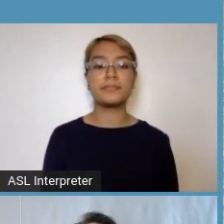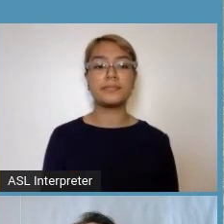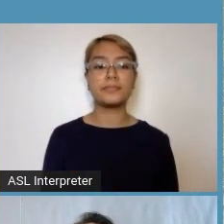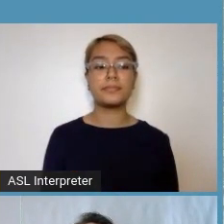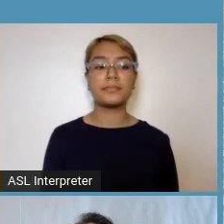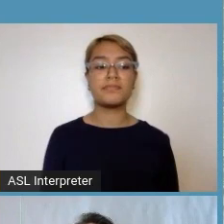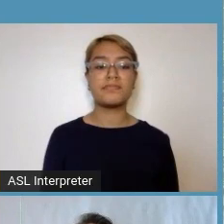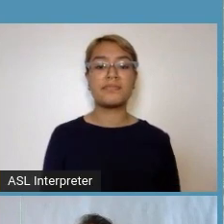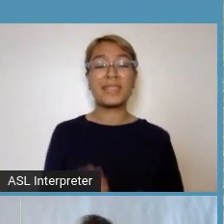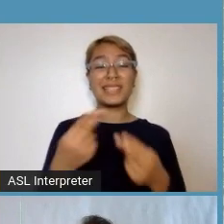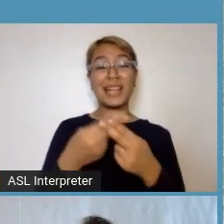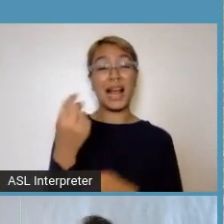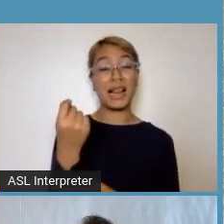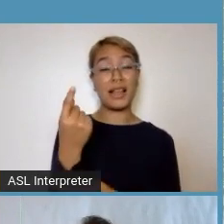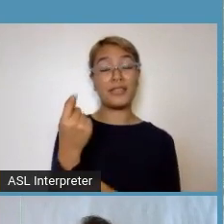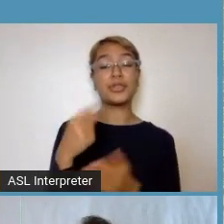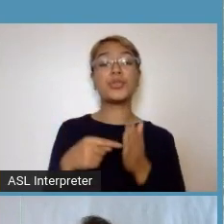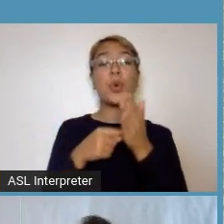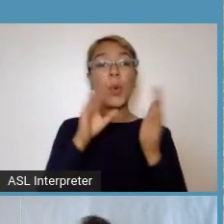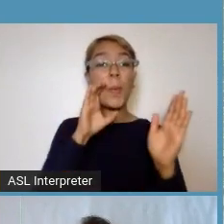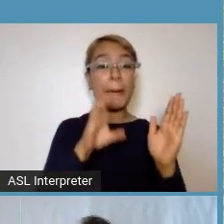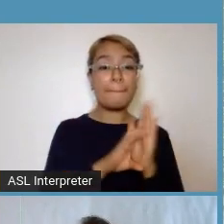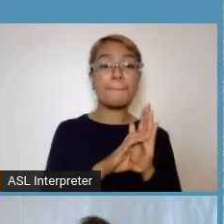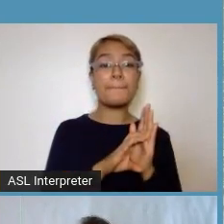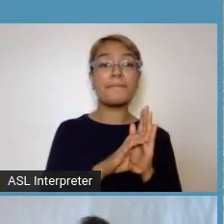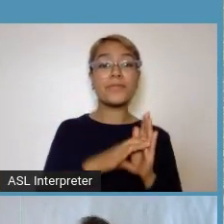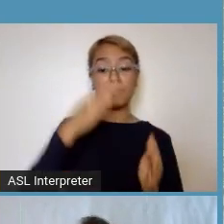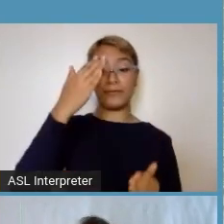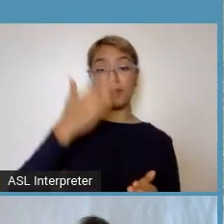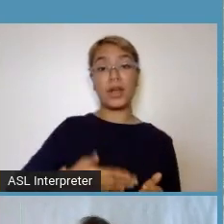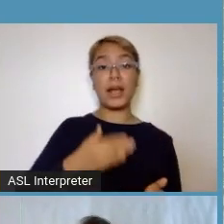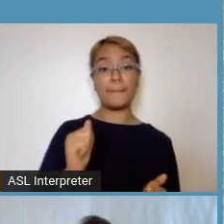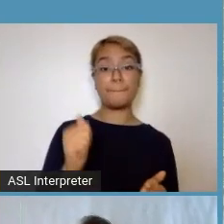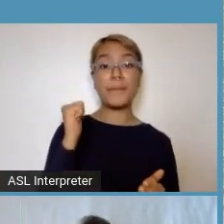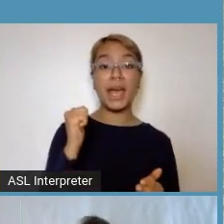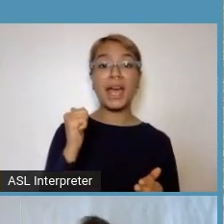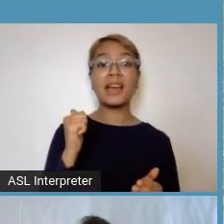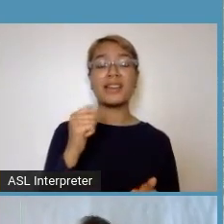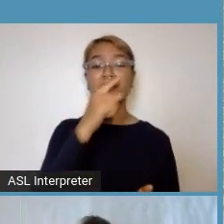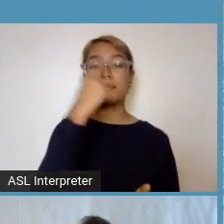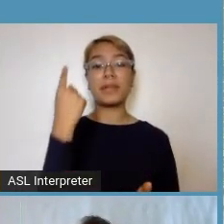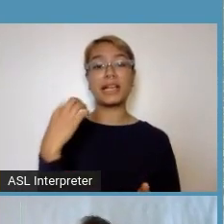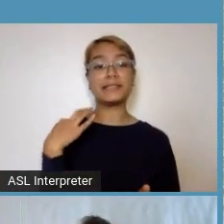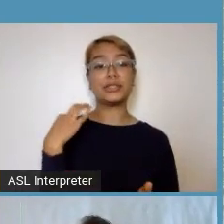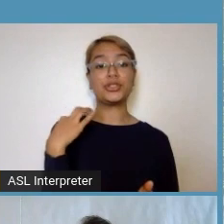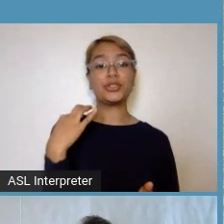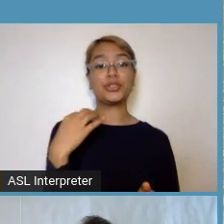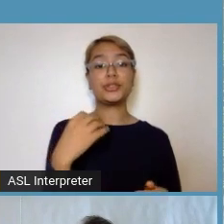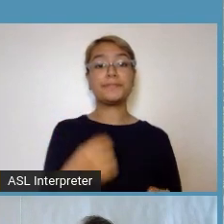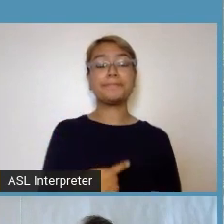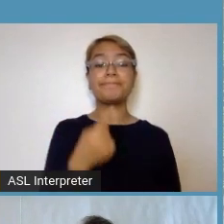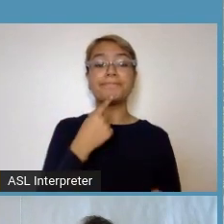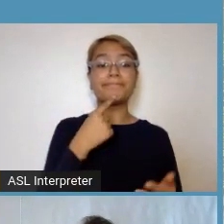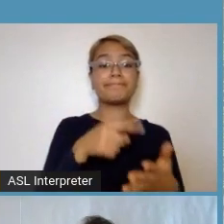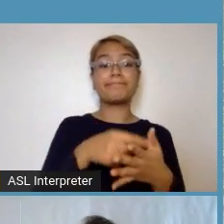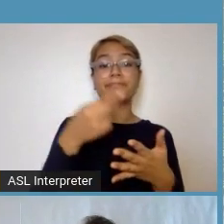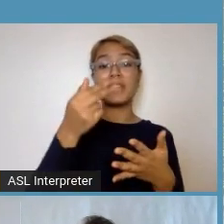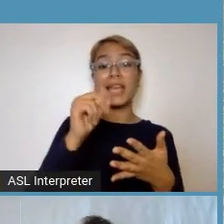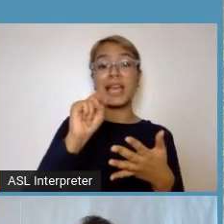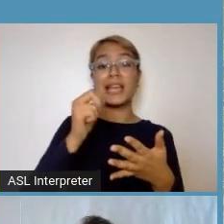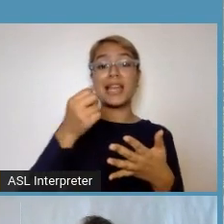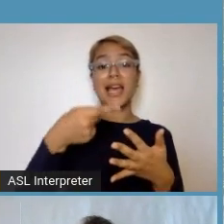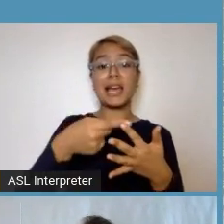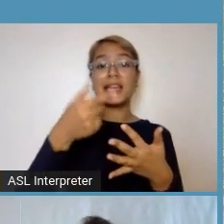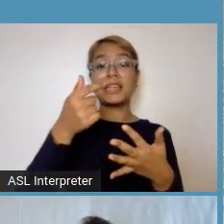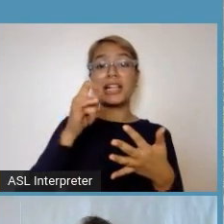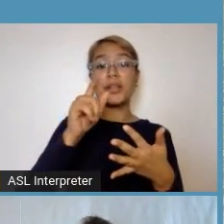Slide 11 shows an image of the front and back of a black t-shirt that reads Hannah and Gilbert and Francis